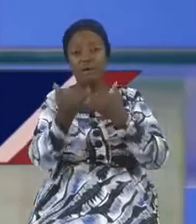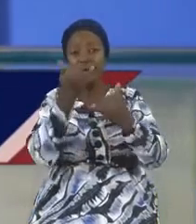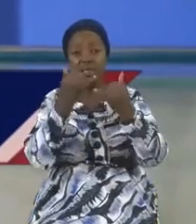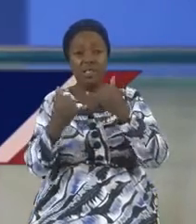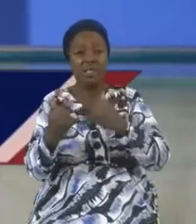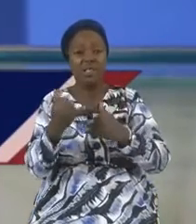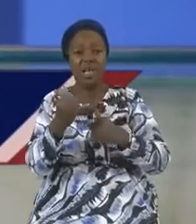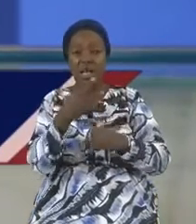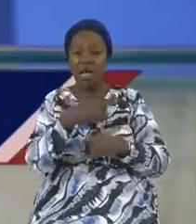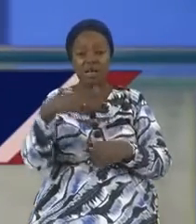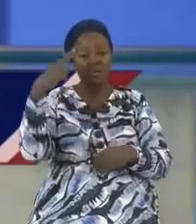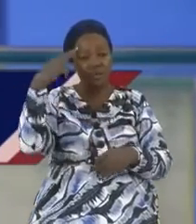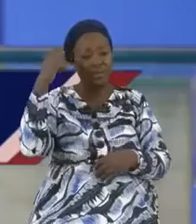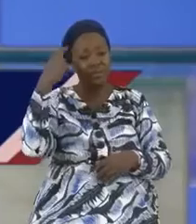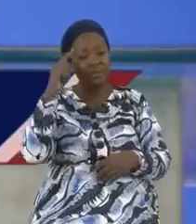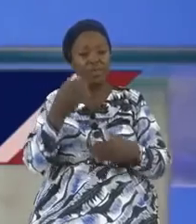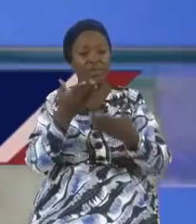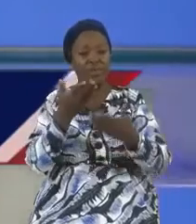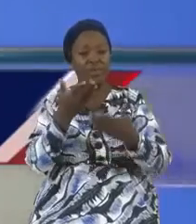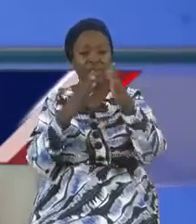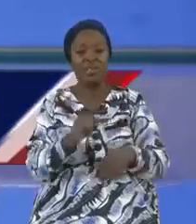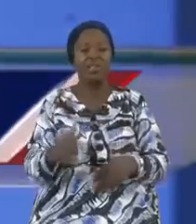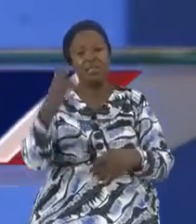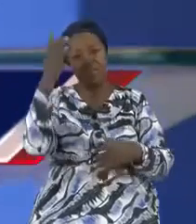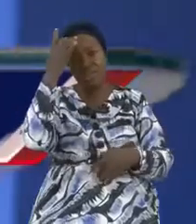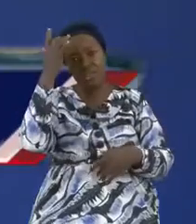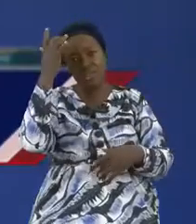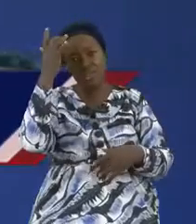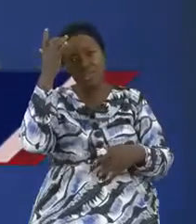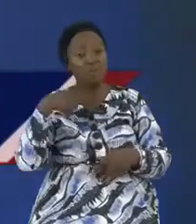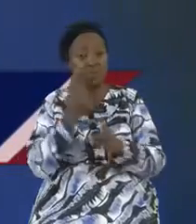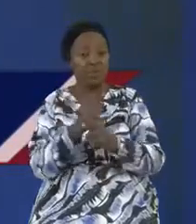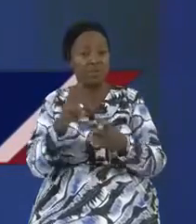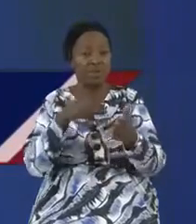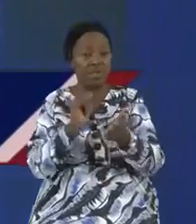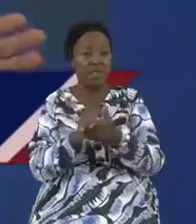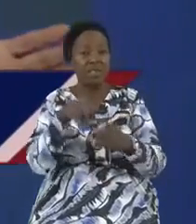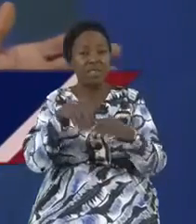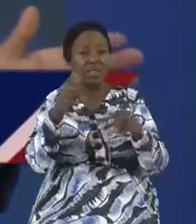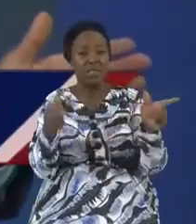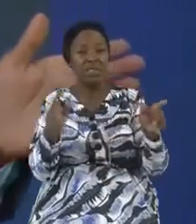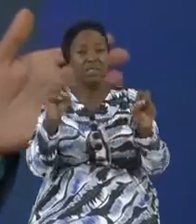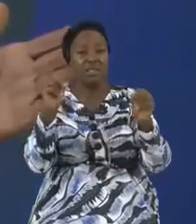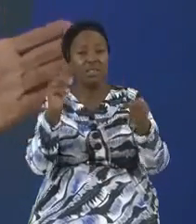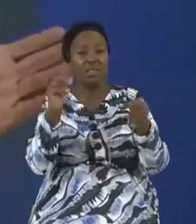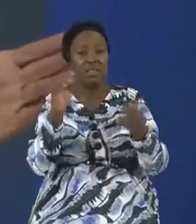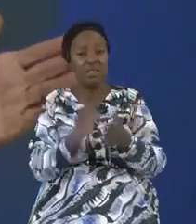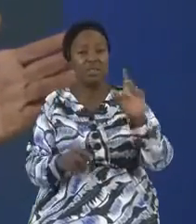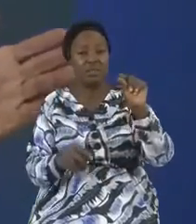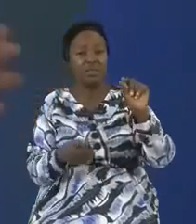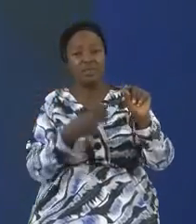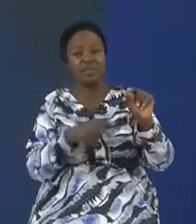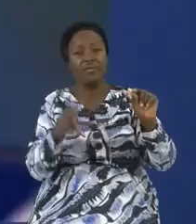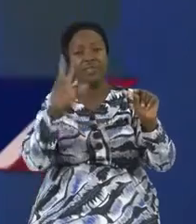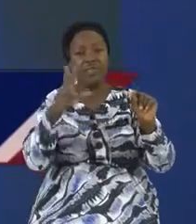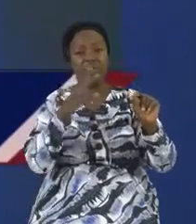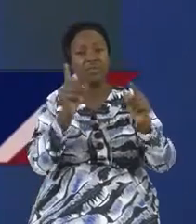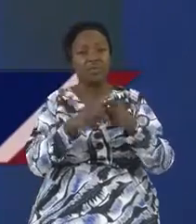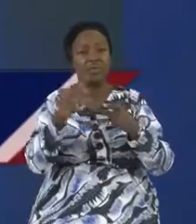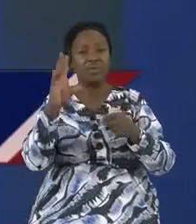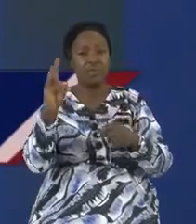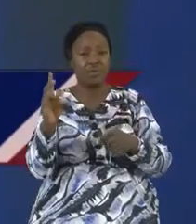deadly sicknesses. We've just read that in Genesis chapter 20, verses 3 to